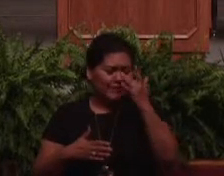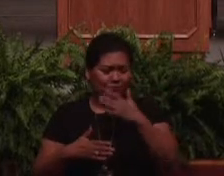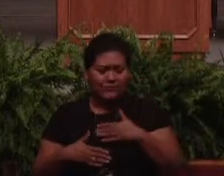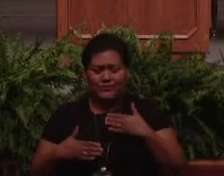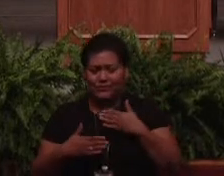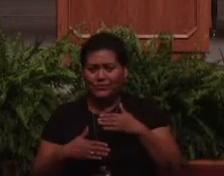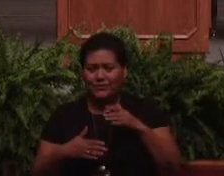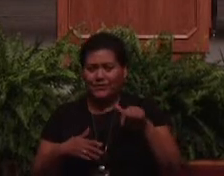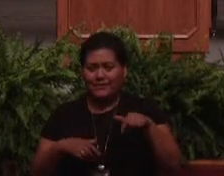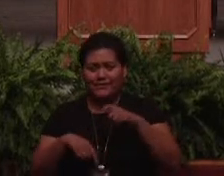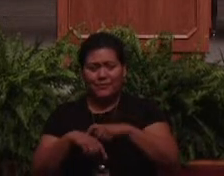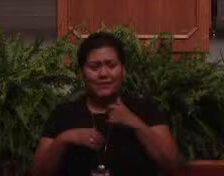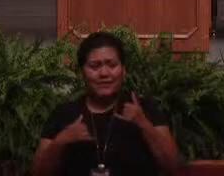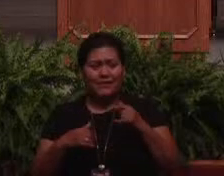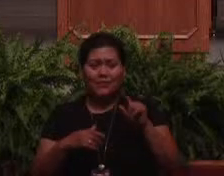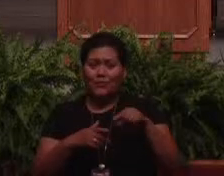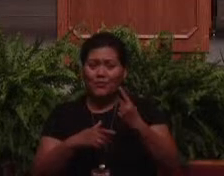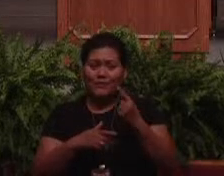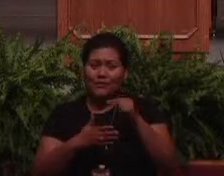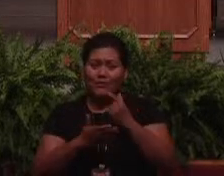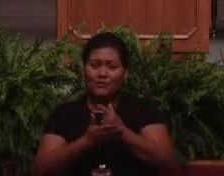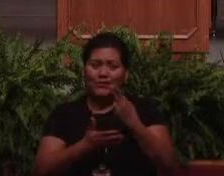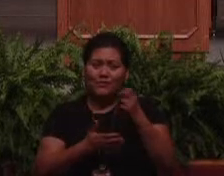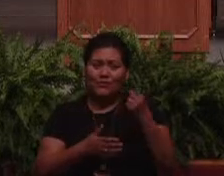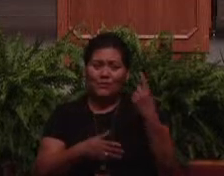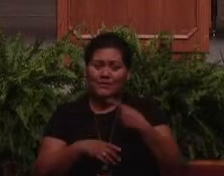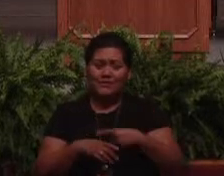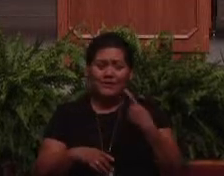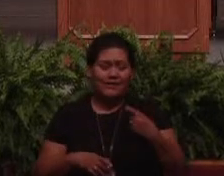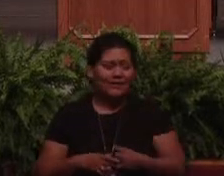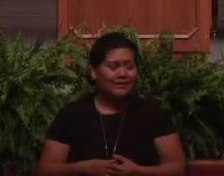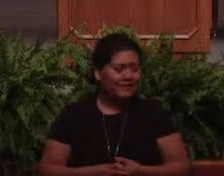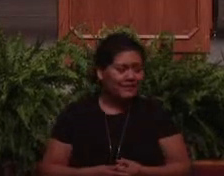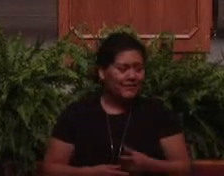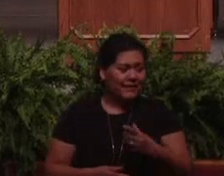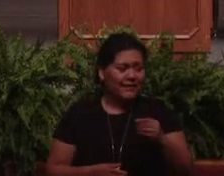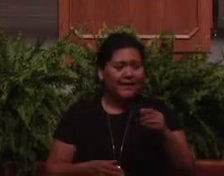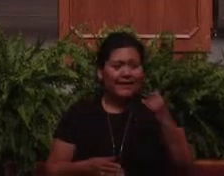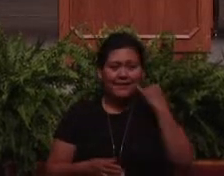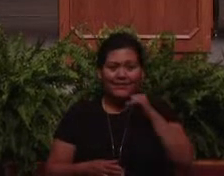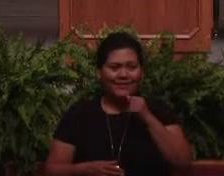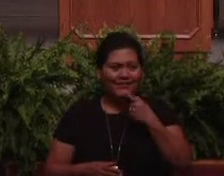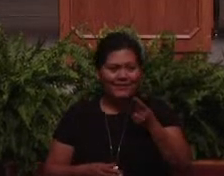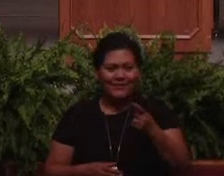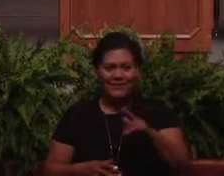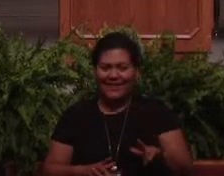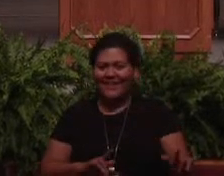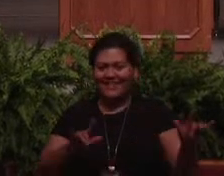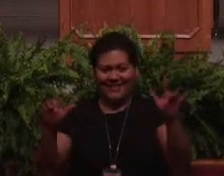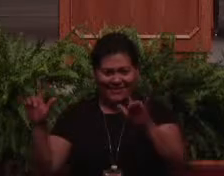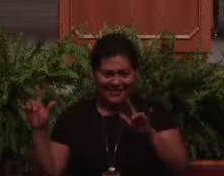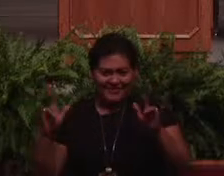school once. Also, if no one's told you they love you this evening, I love you. Thank you.